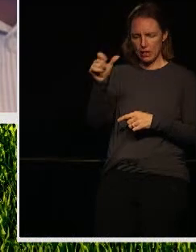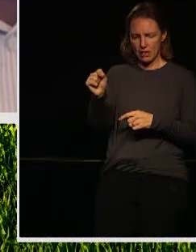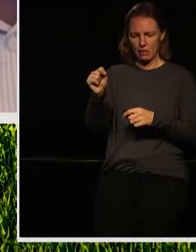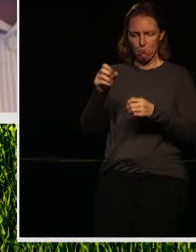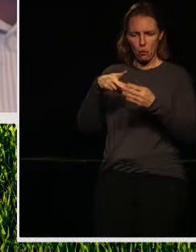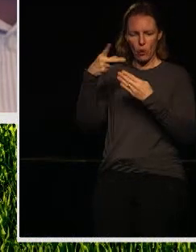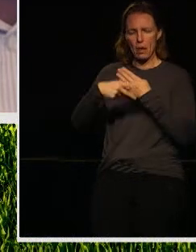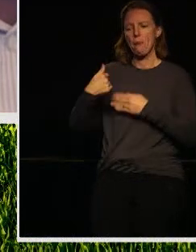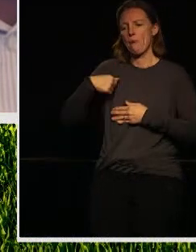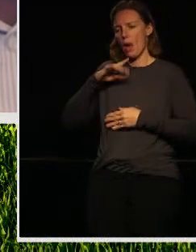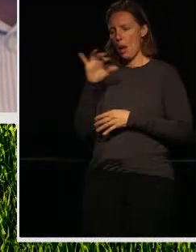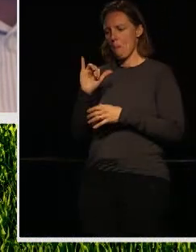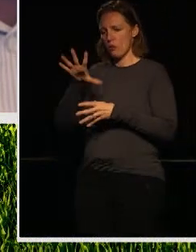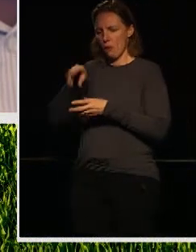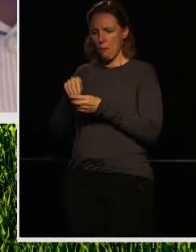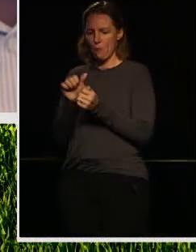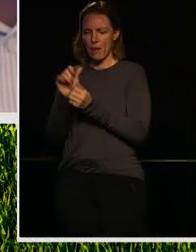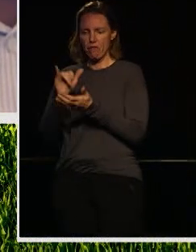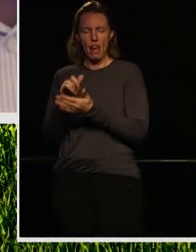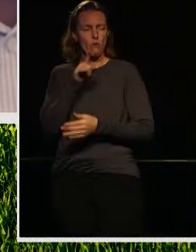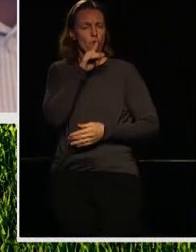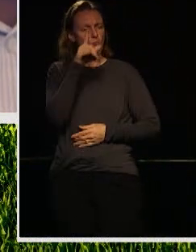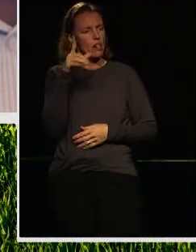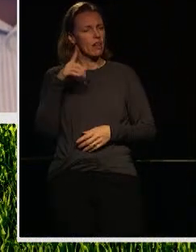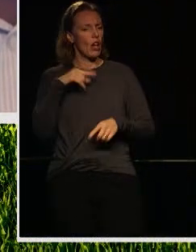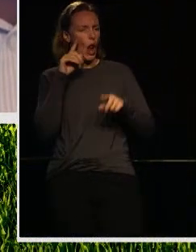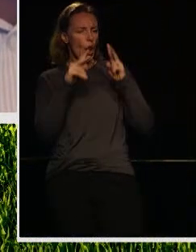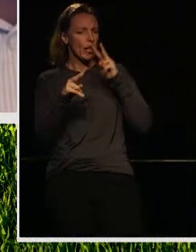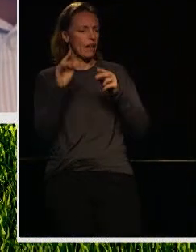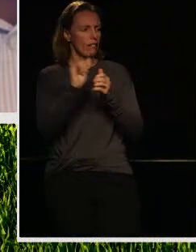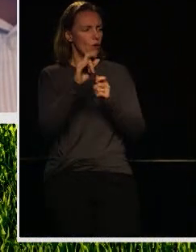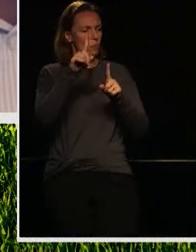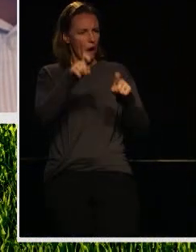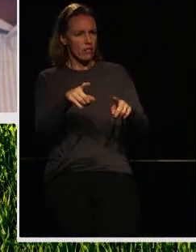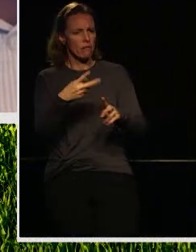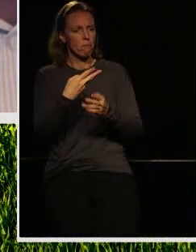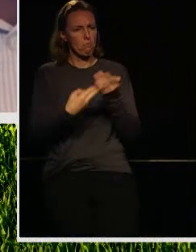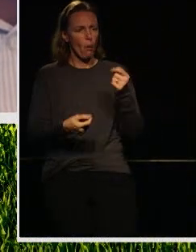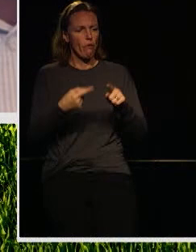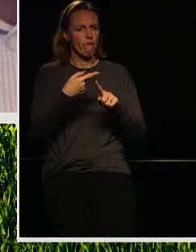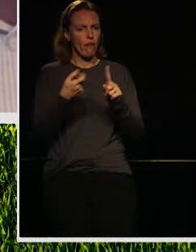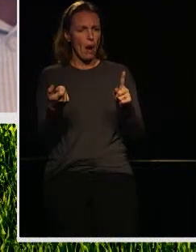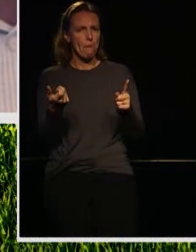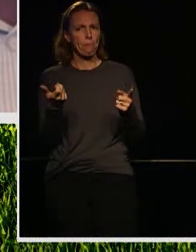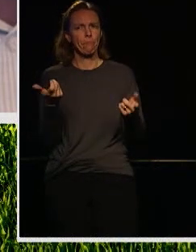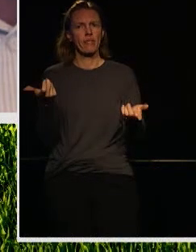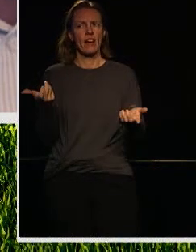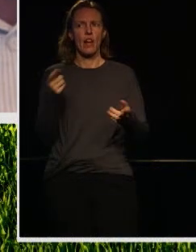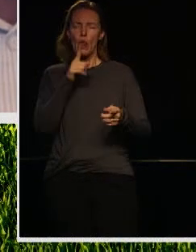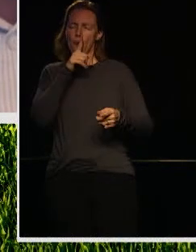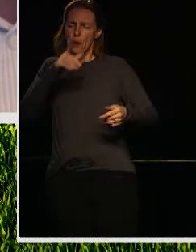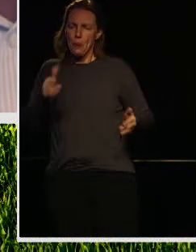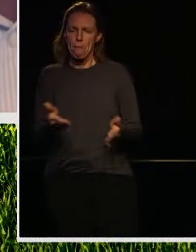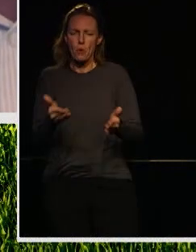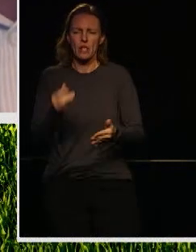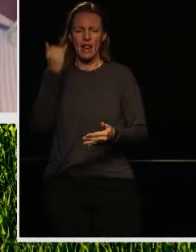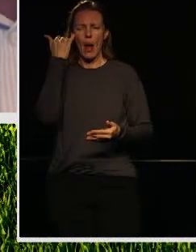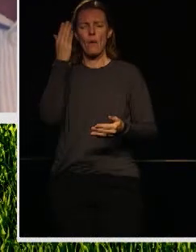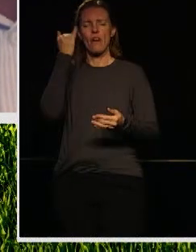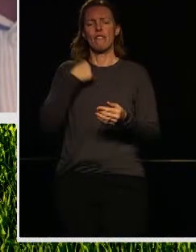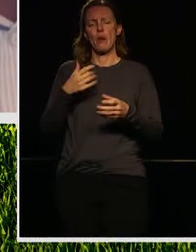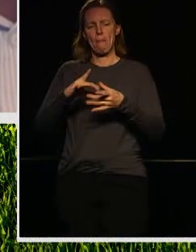also part of that, and we're really looking at those questions, both from kind of, they're really pushing, I don't know if you mentioned that,